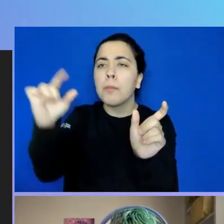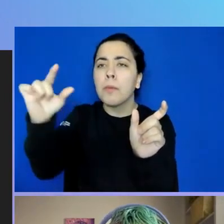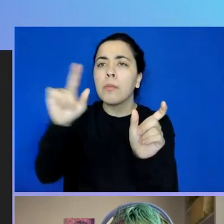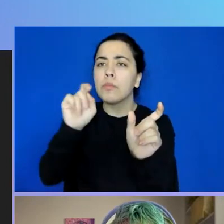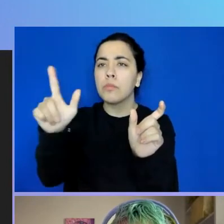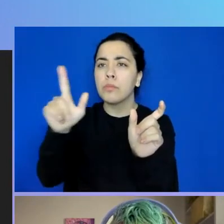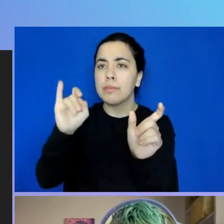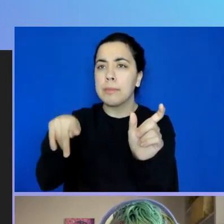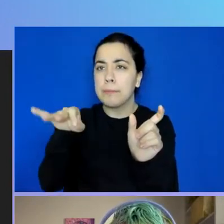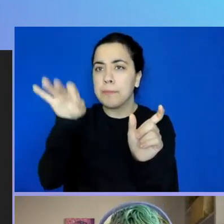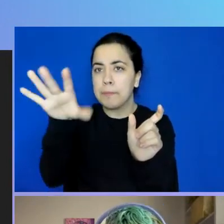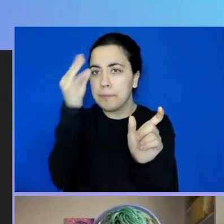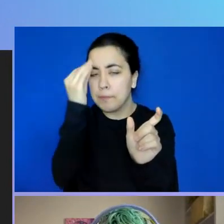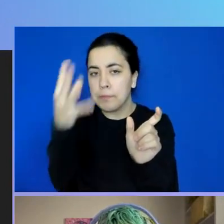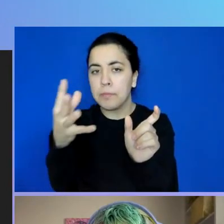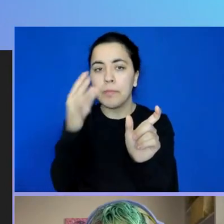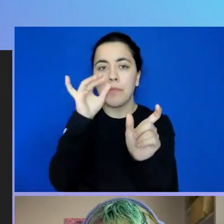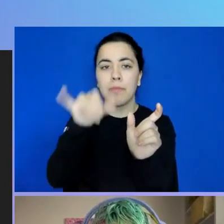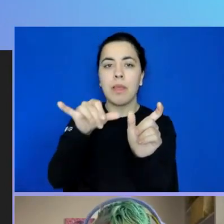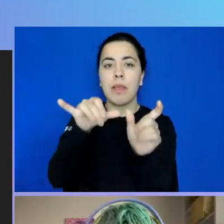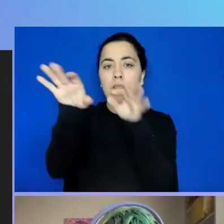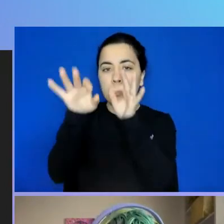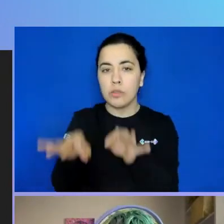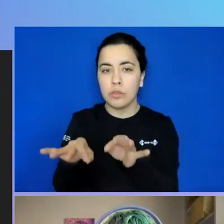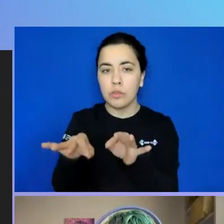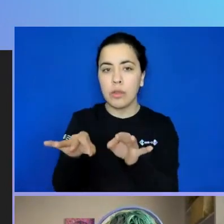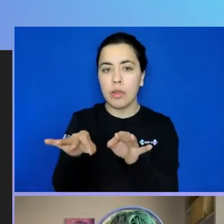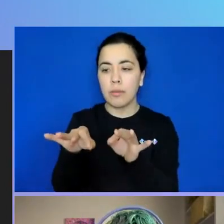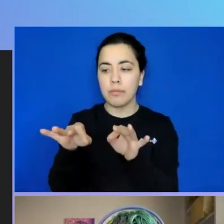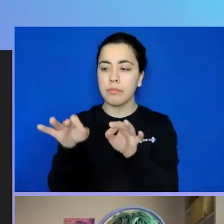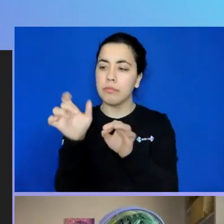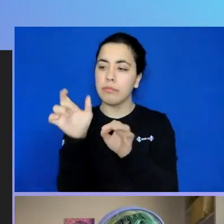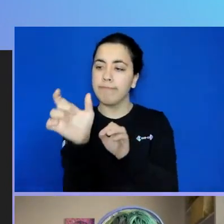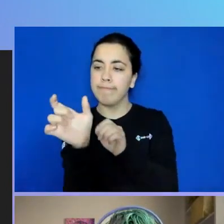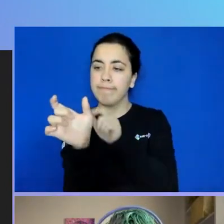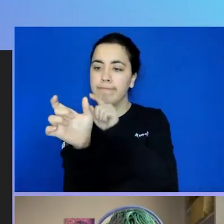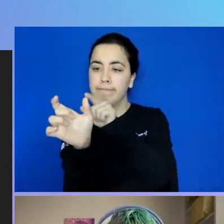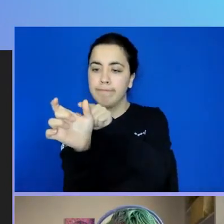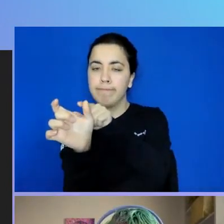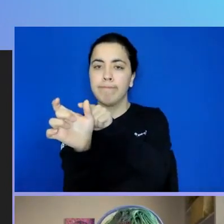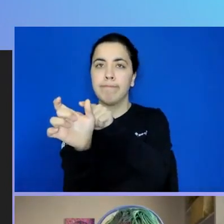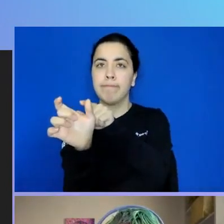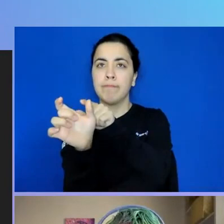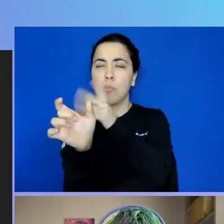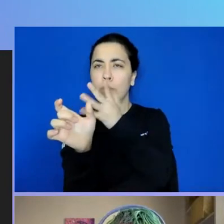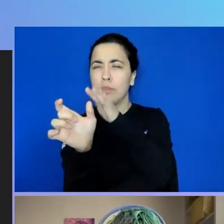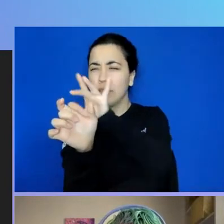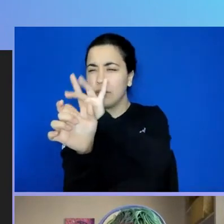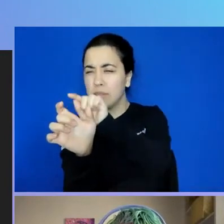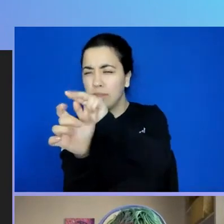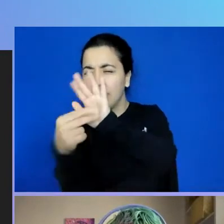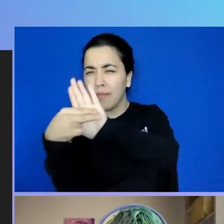that is to the direction that is described by the button itself. So let me head